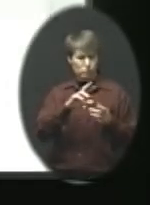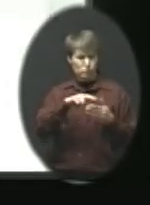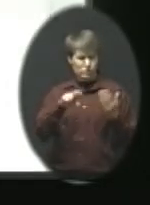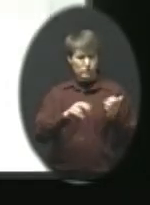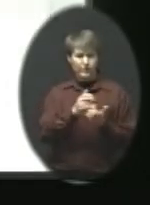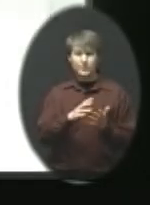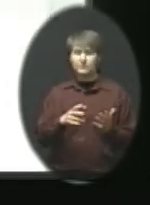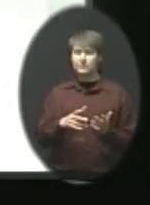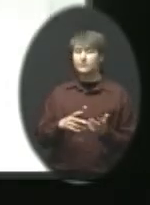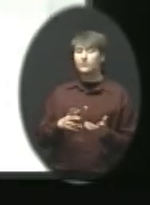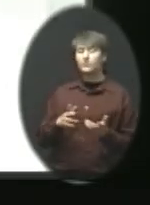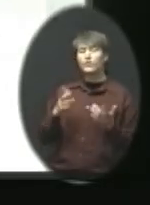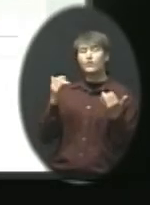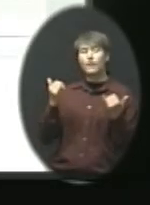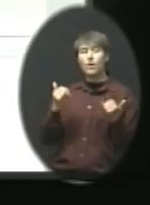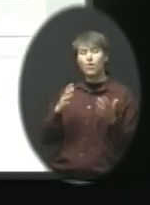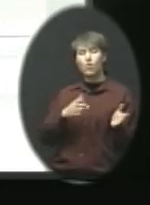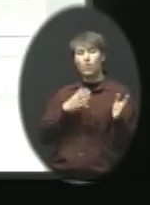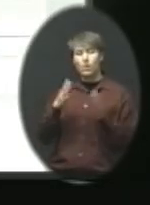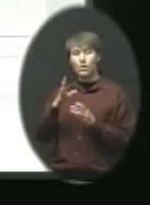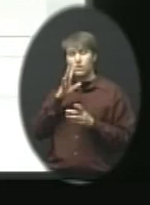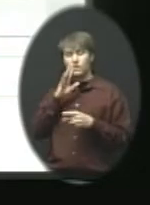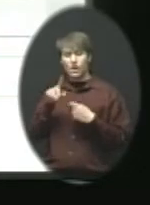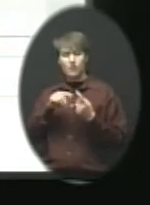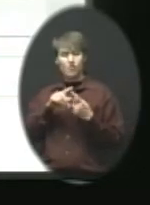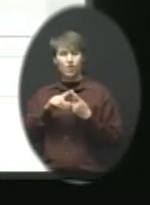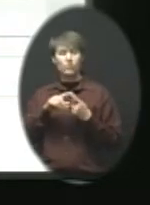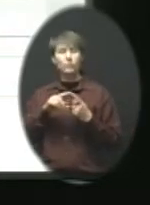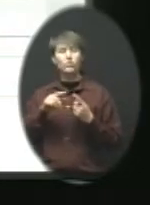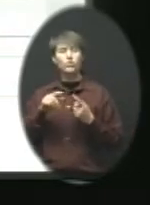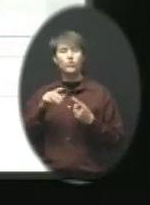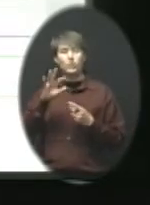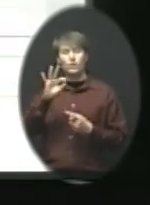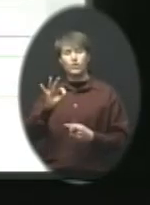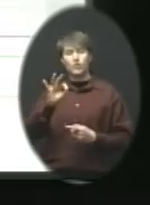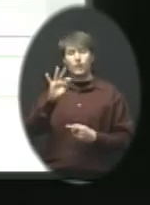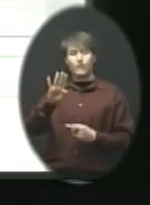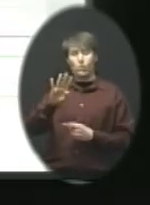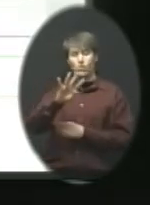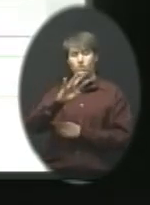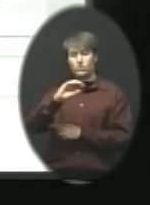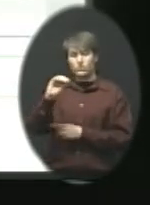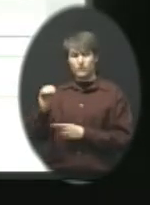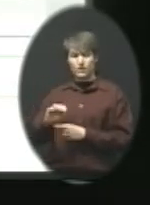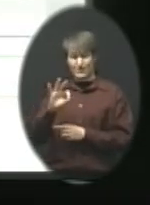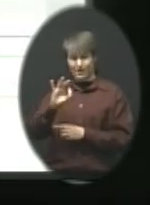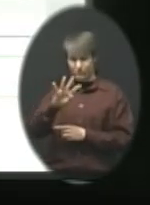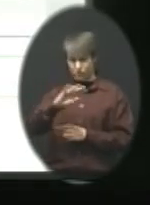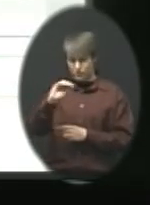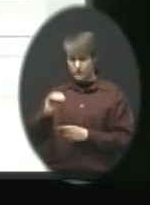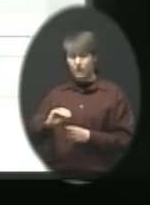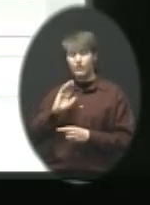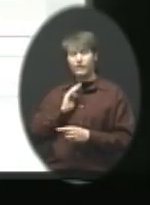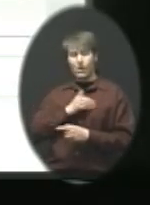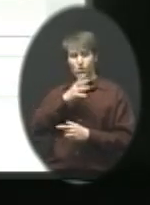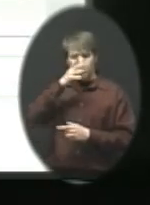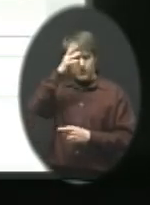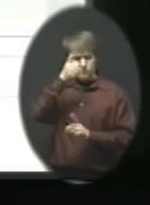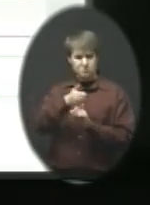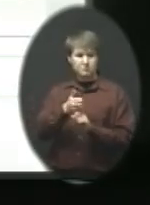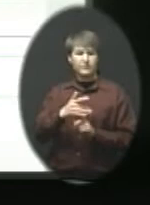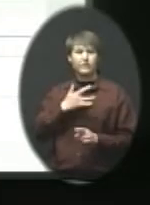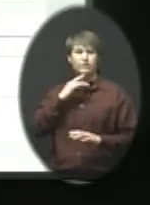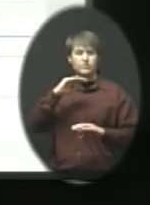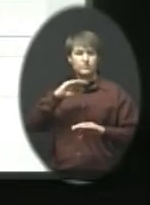the parent survey area with talking about the fact that 94% of our parents are satisfied with the Olathe Public